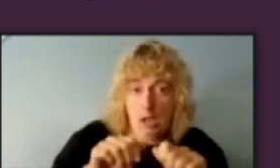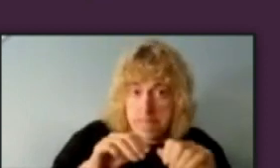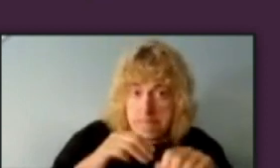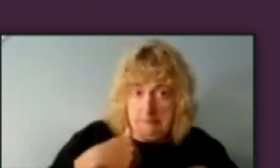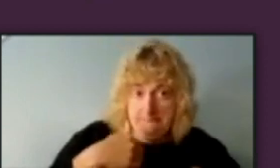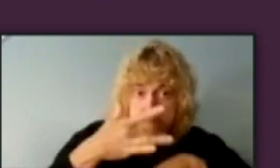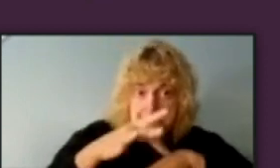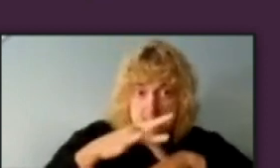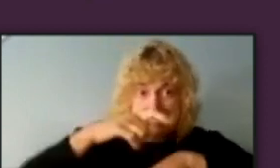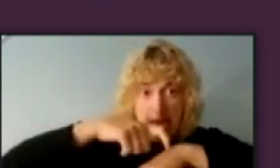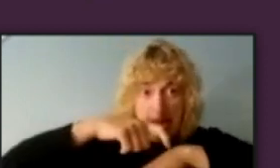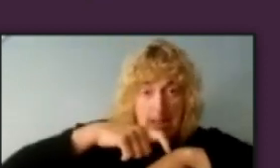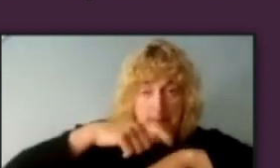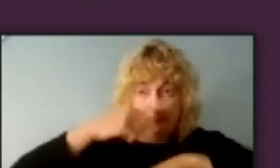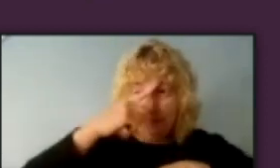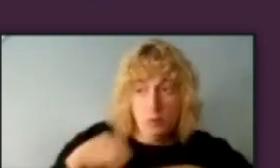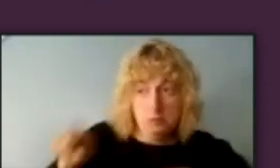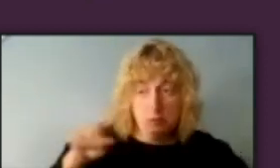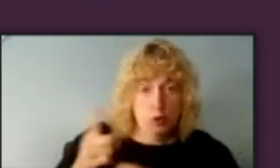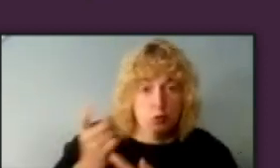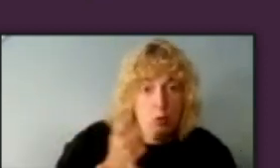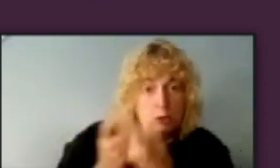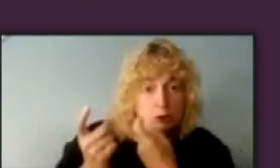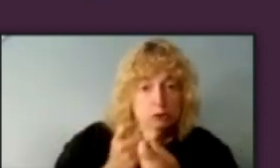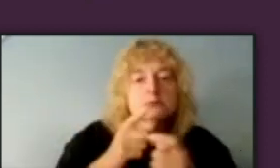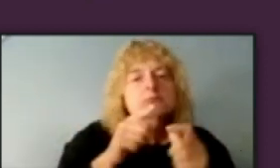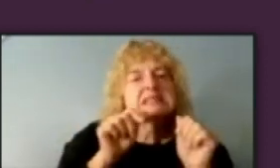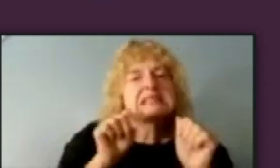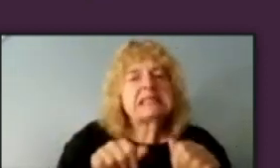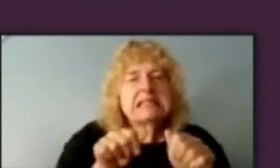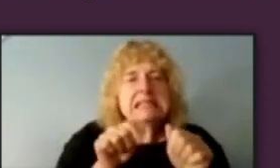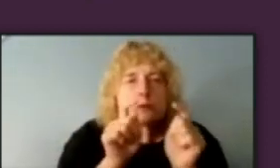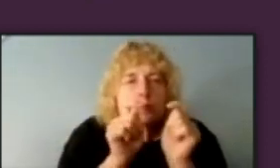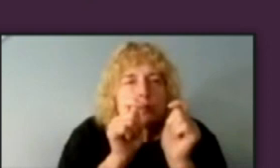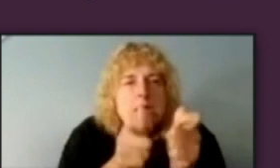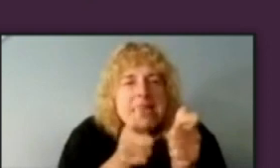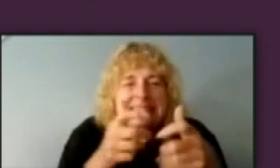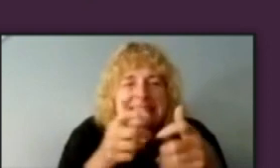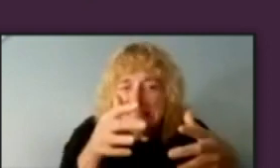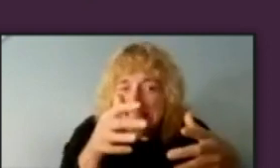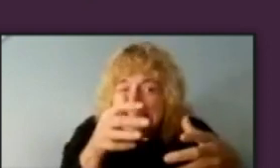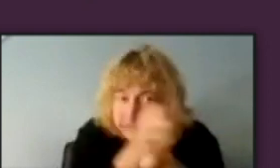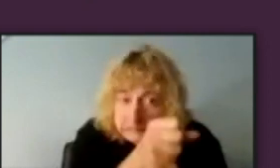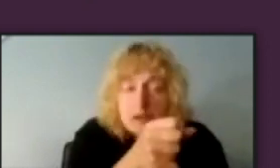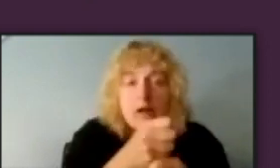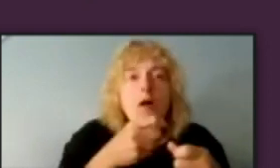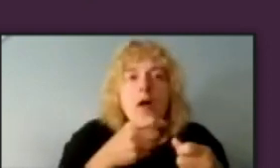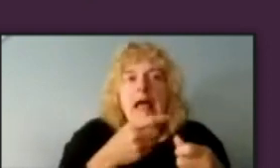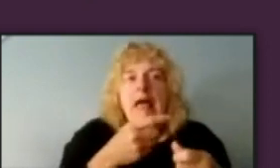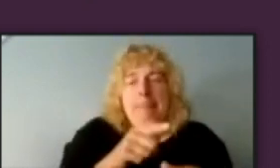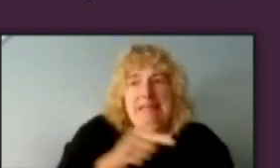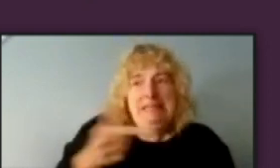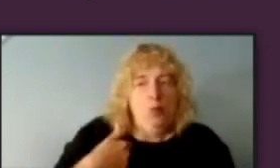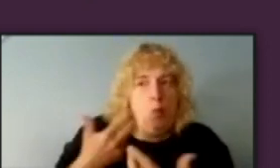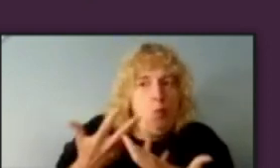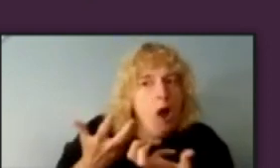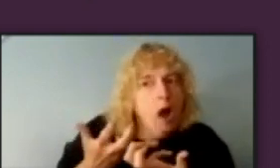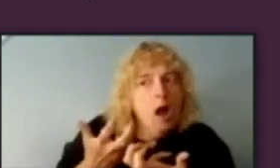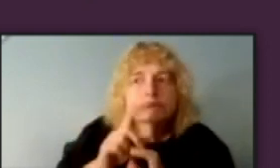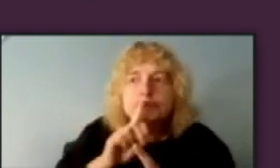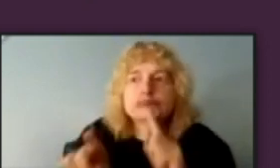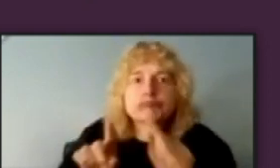if you would, if you could kind of give us a quick synopsis, and then we'd like to love to hear from the audience and to continue